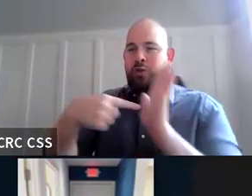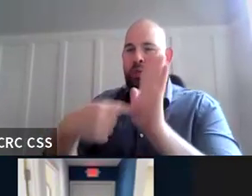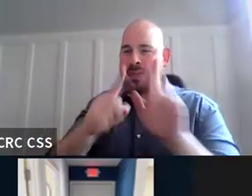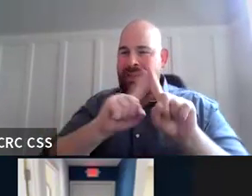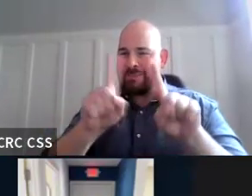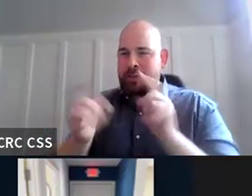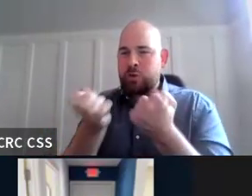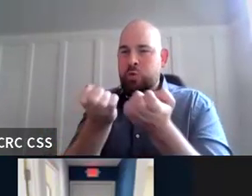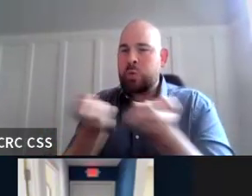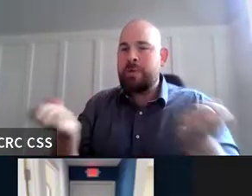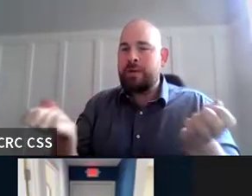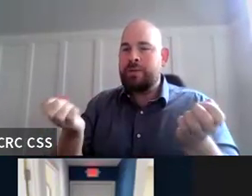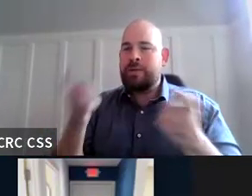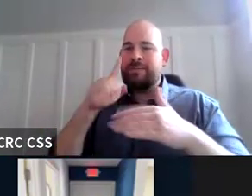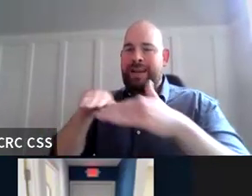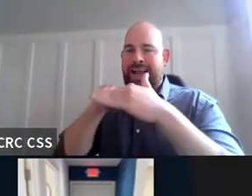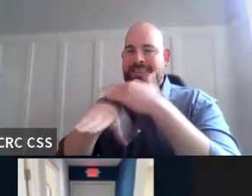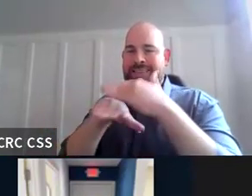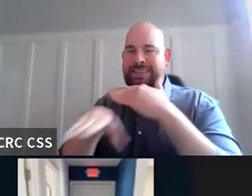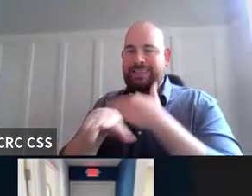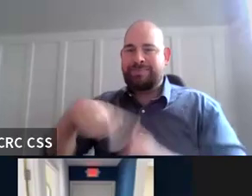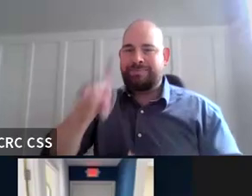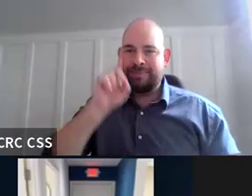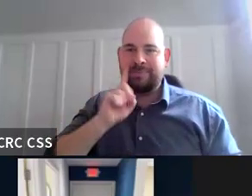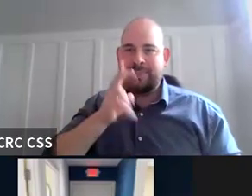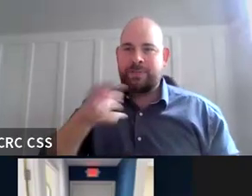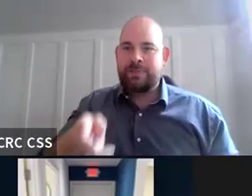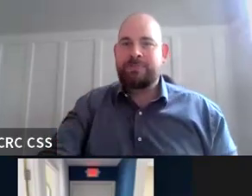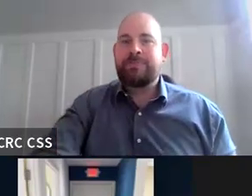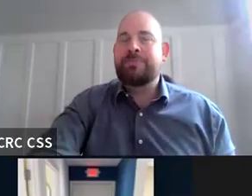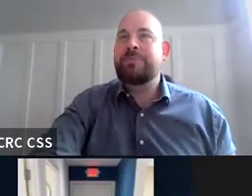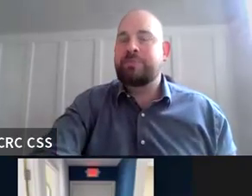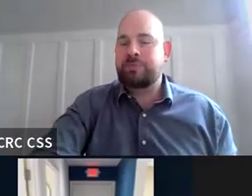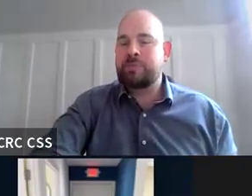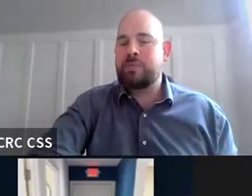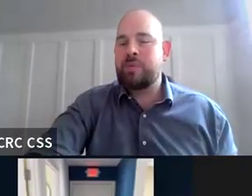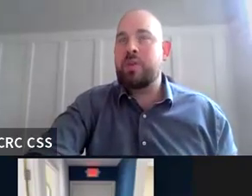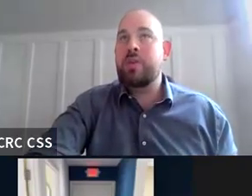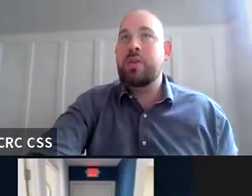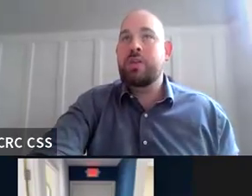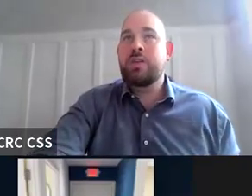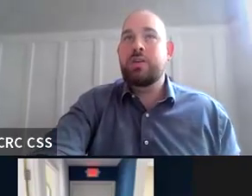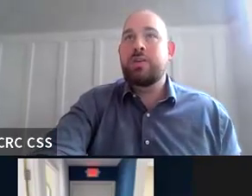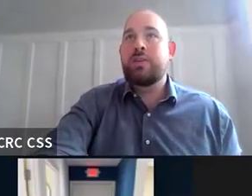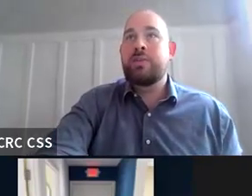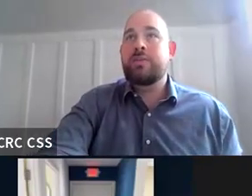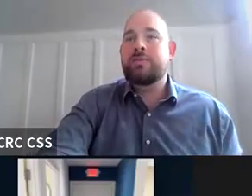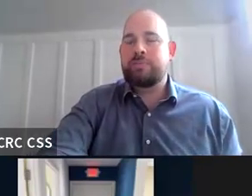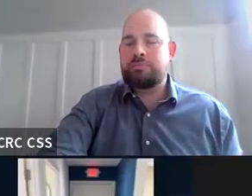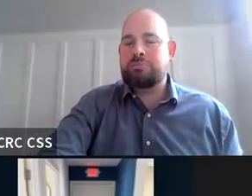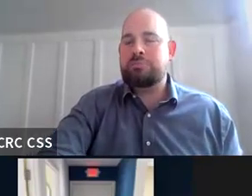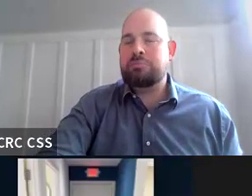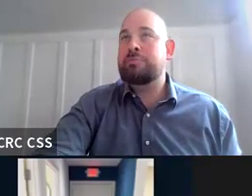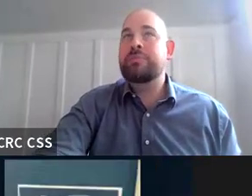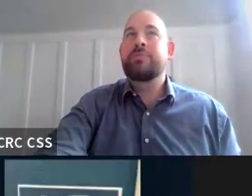alert people when they needed to wake up or to show them there's basically different equipment they showed us to give them access for specific needs for